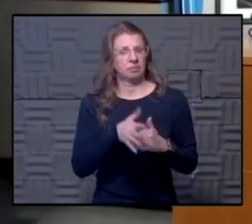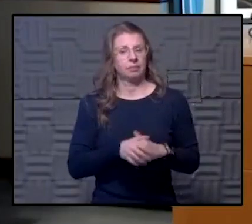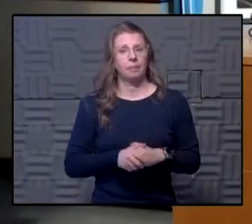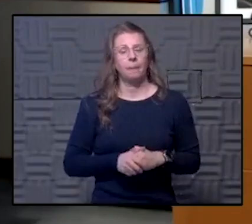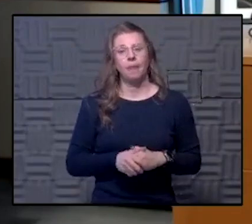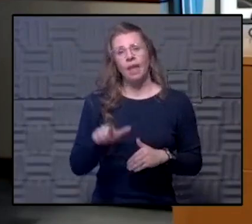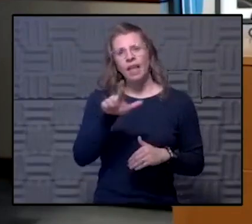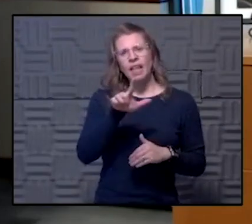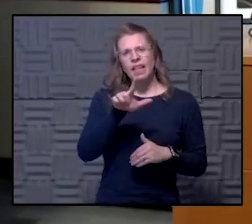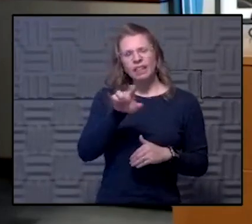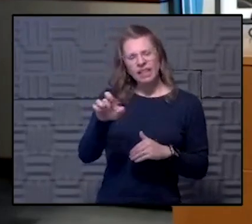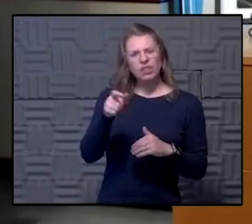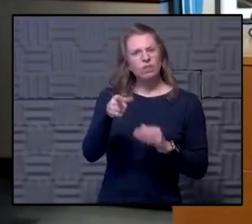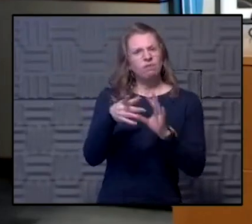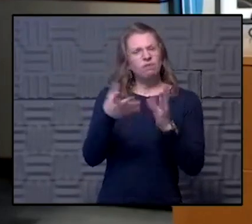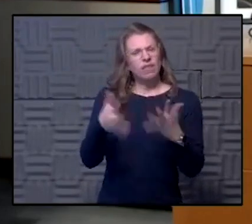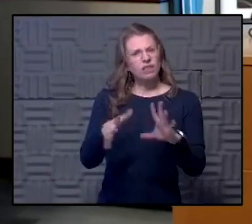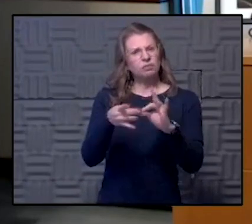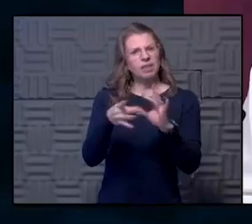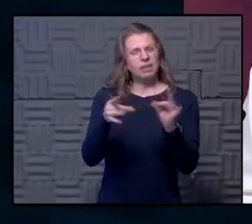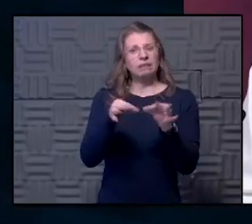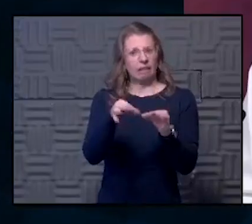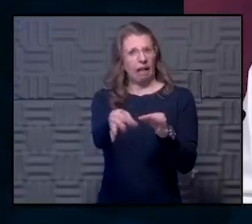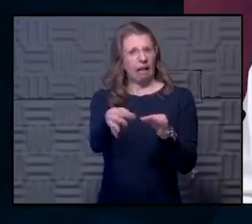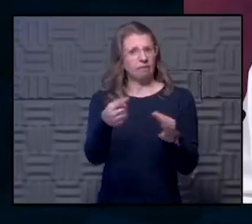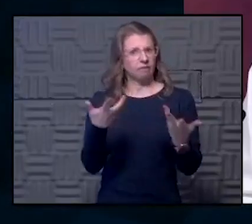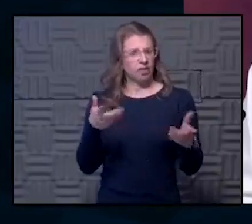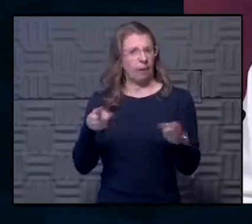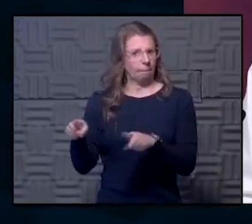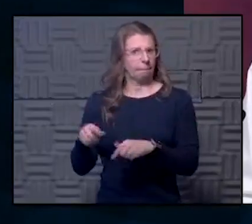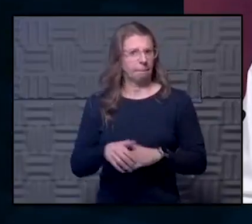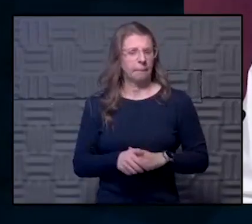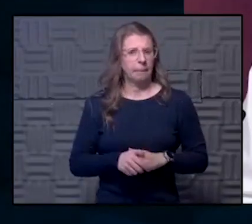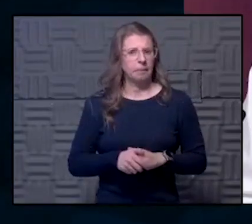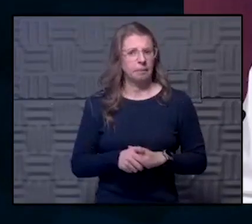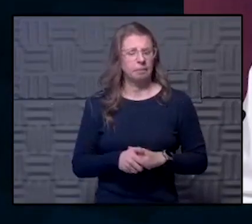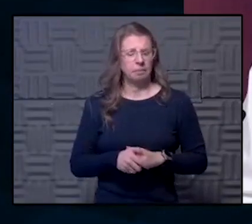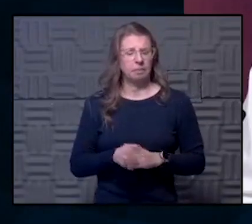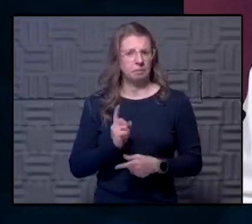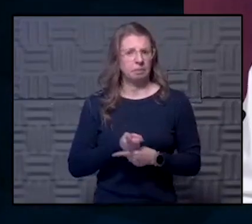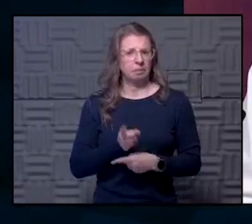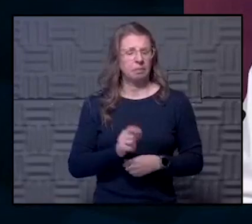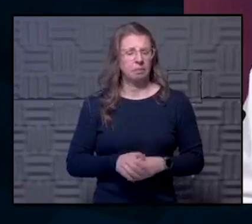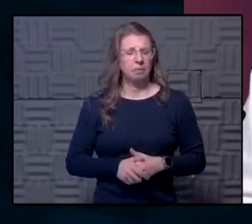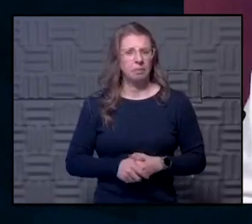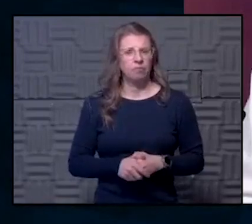Well, Lee, I think you mentioned already, we know that there are delays in the logistics part.